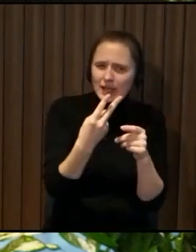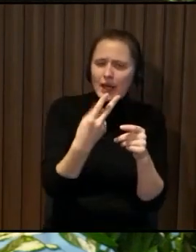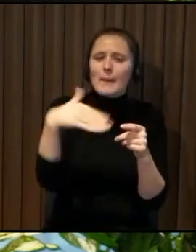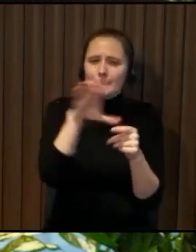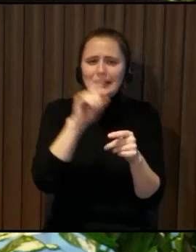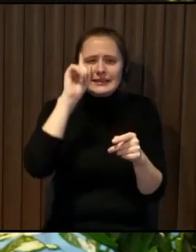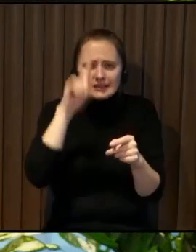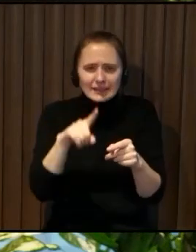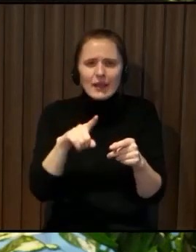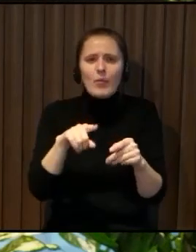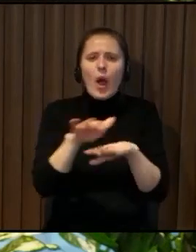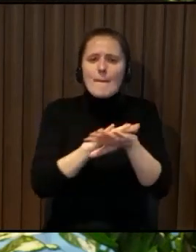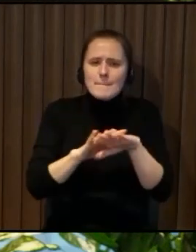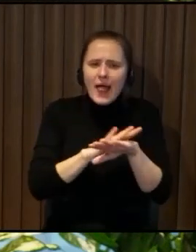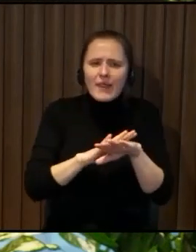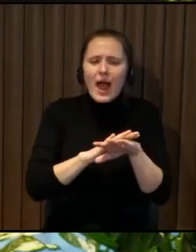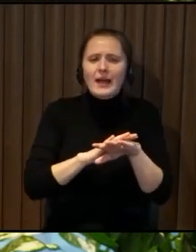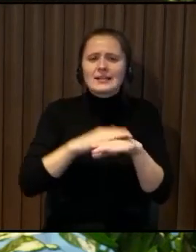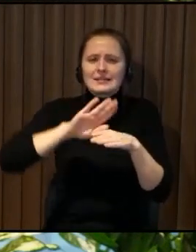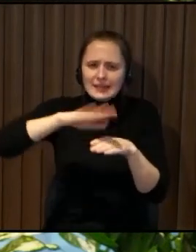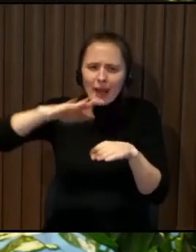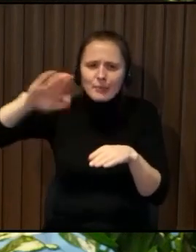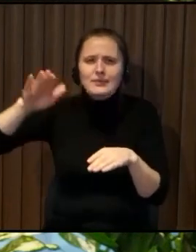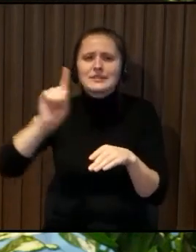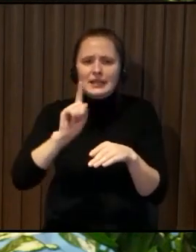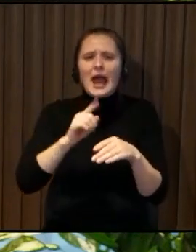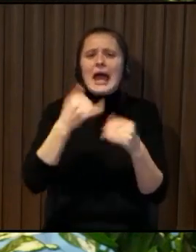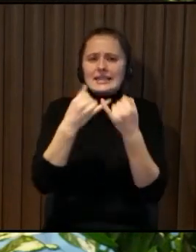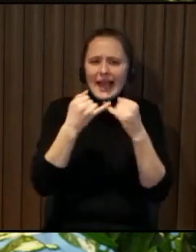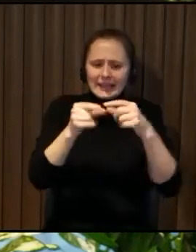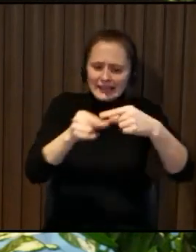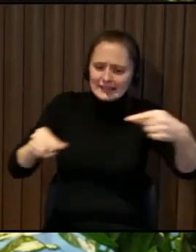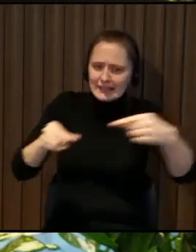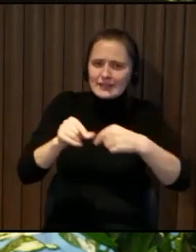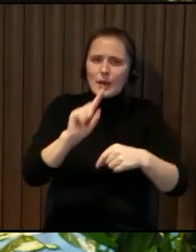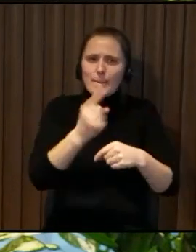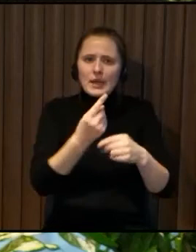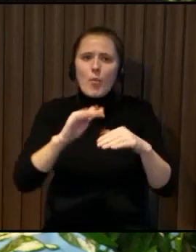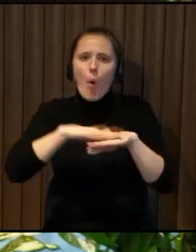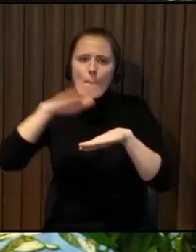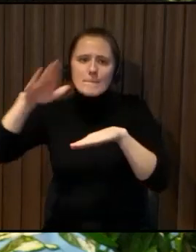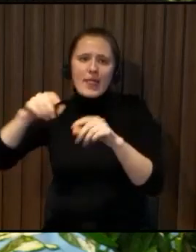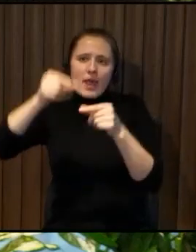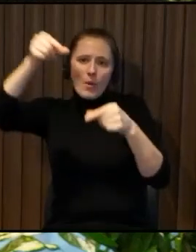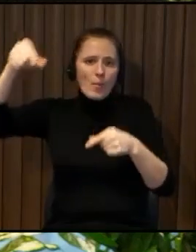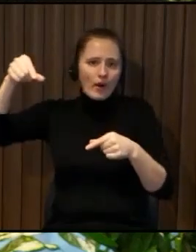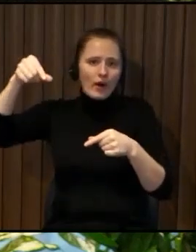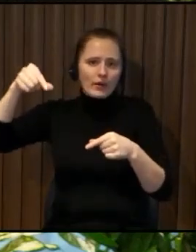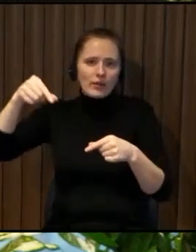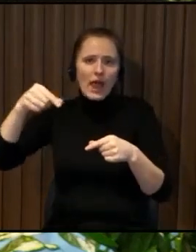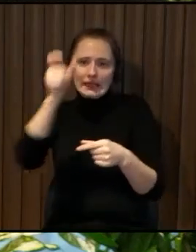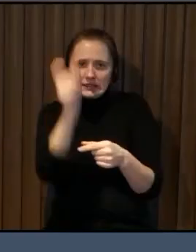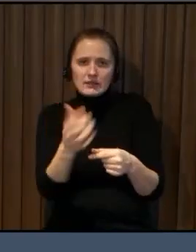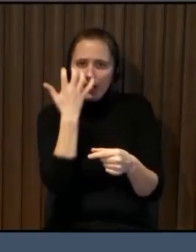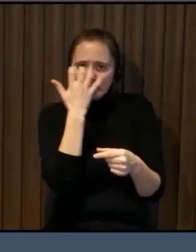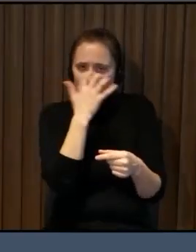create barriers? We know that gray stairs are marked with yellow signs